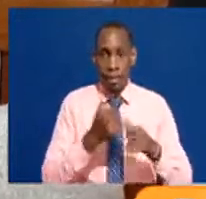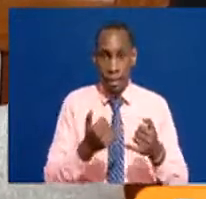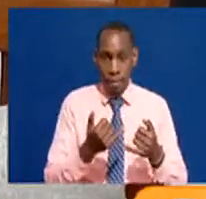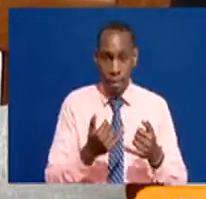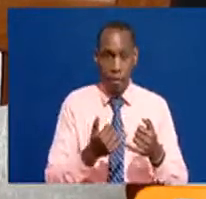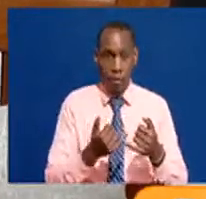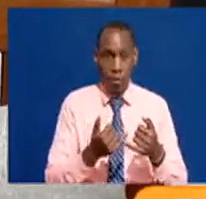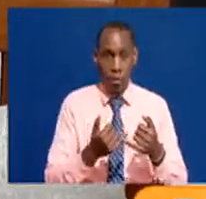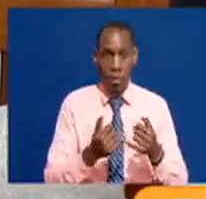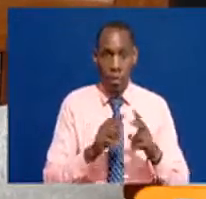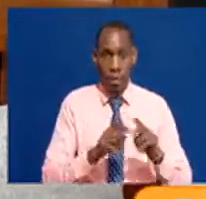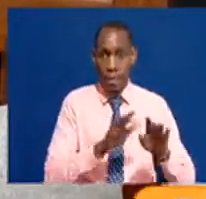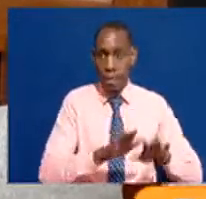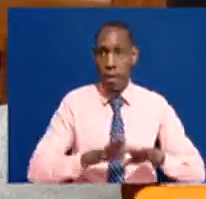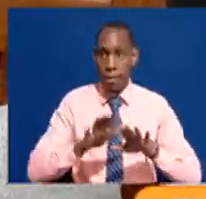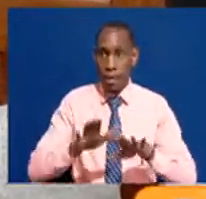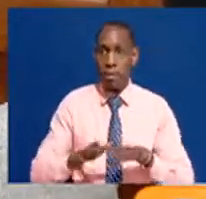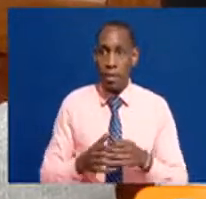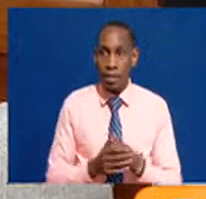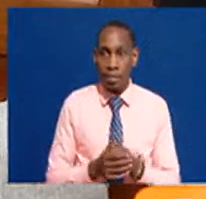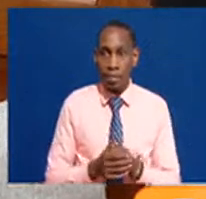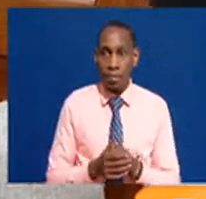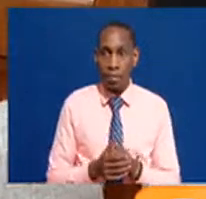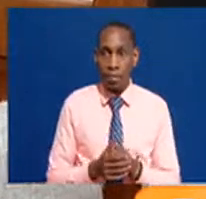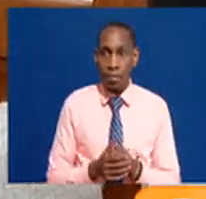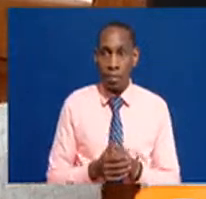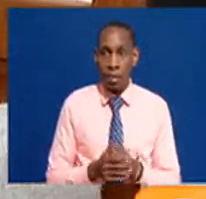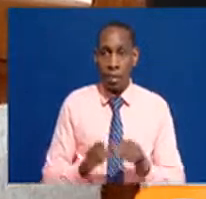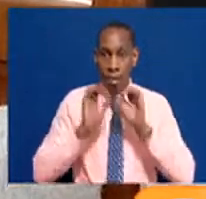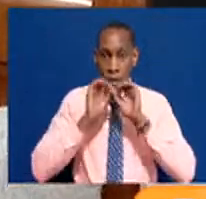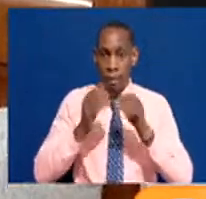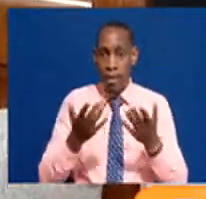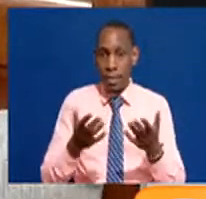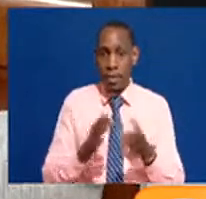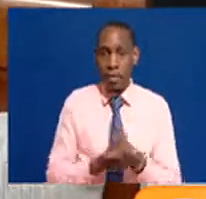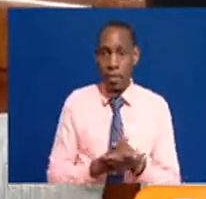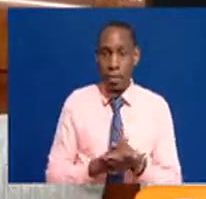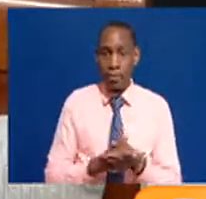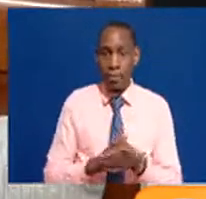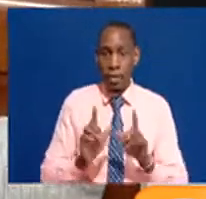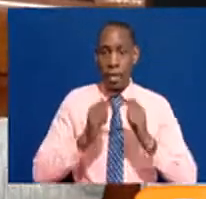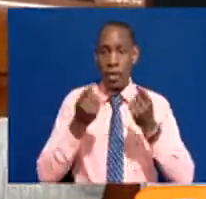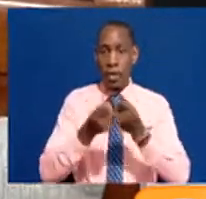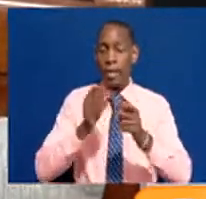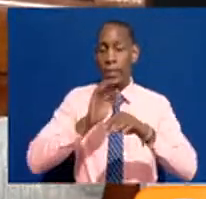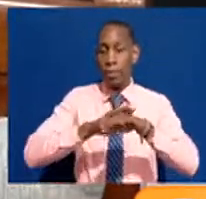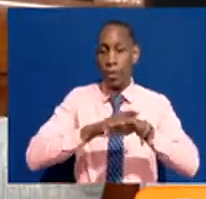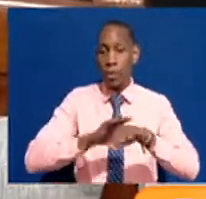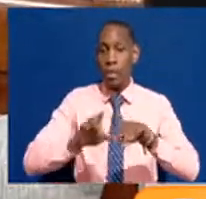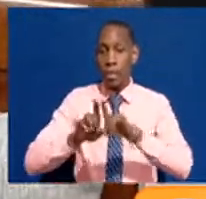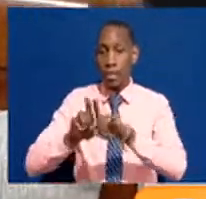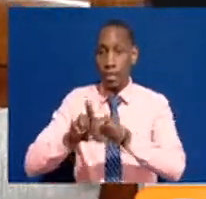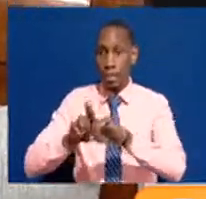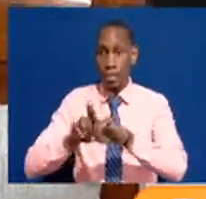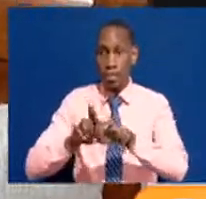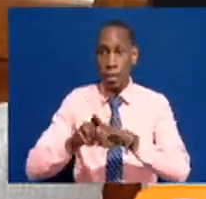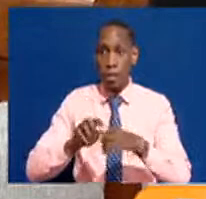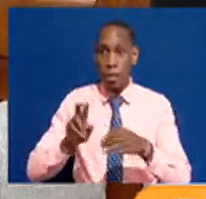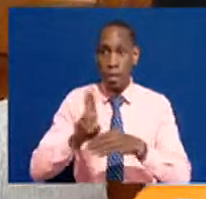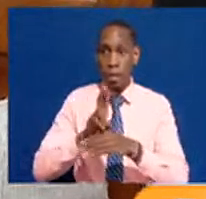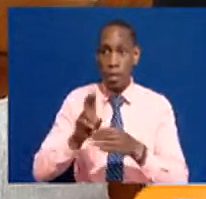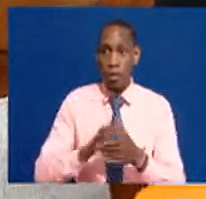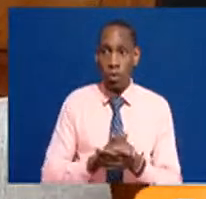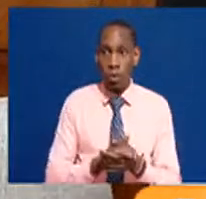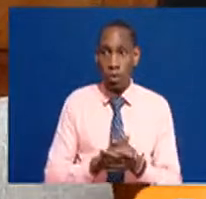of it and start campaigning, but I think I was blessed in the sense that I had a very good team. I also really used my